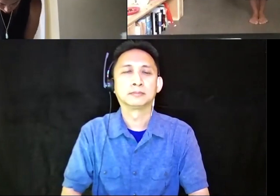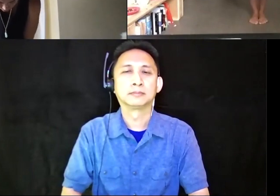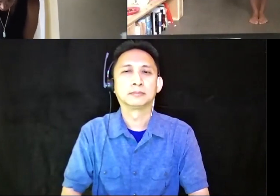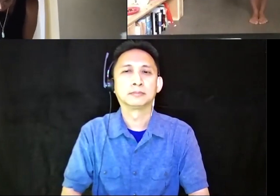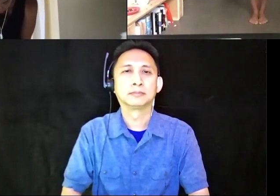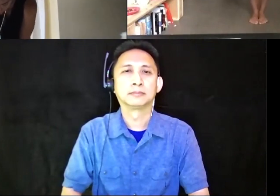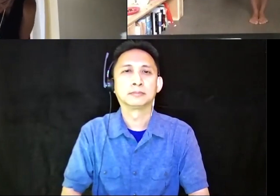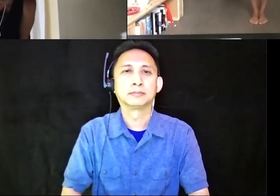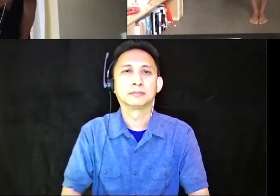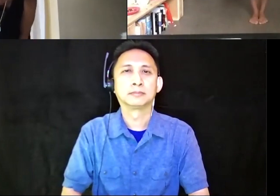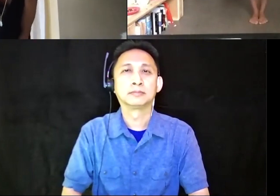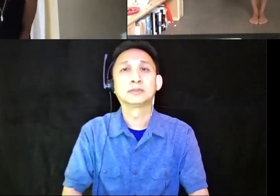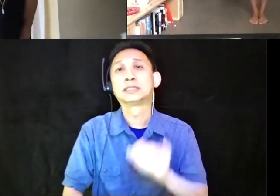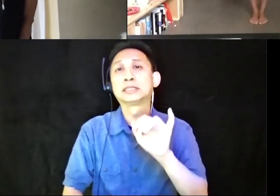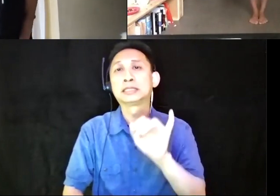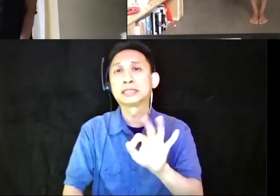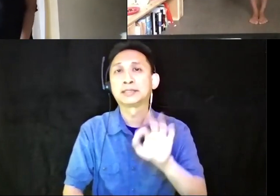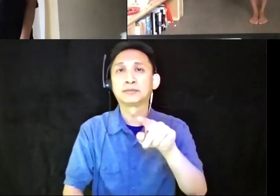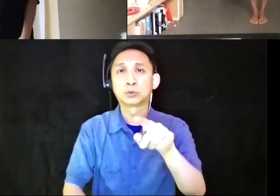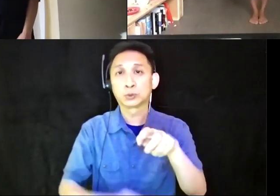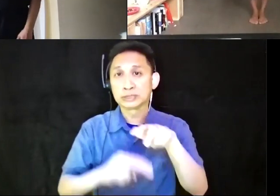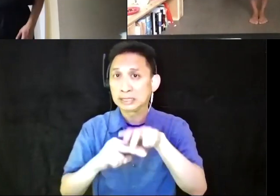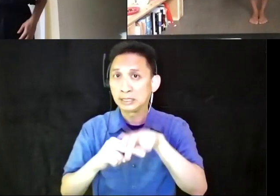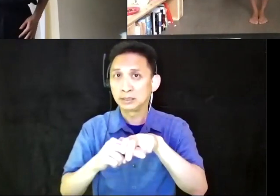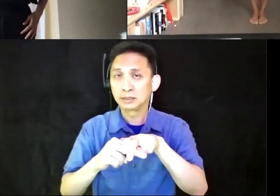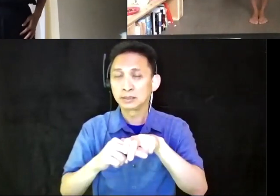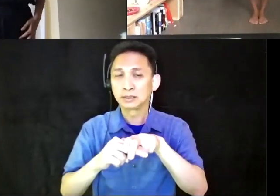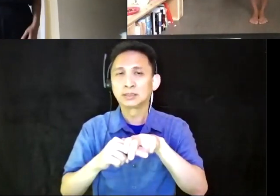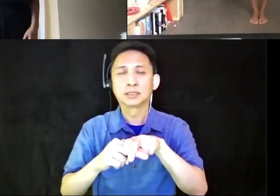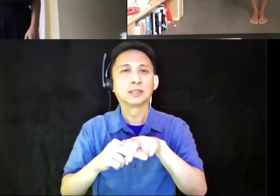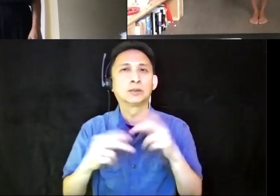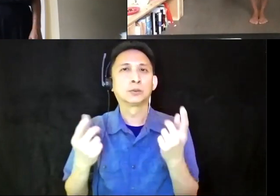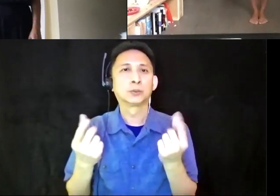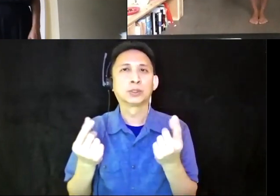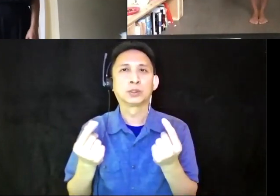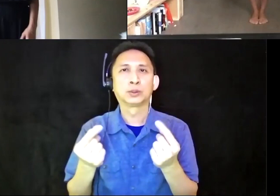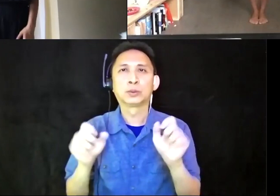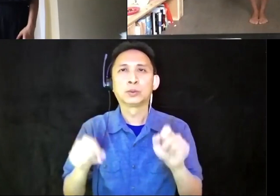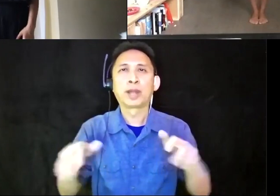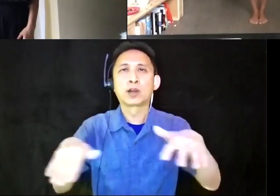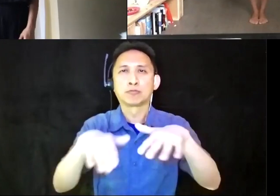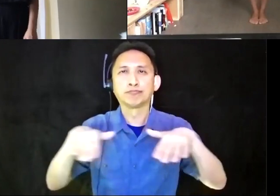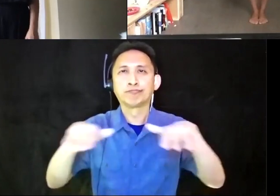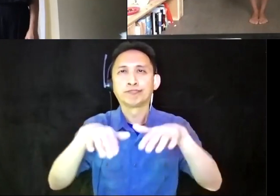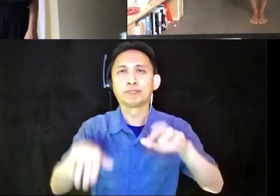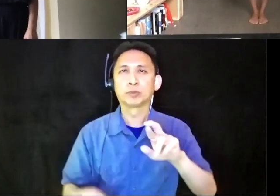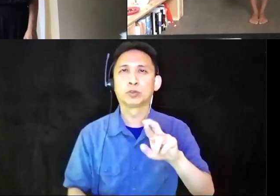And if you're sitting and you can't do the knee rotations, you can also rub the knees.